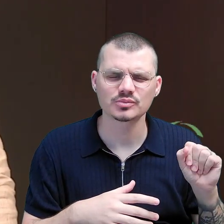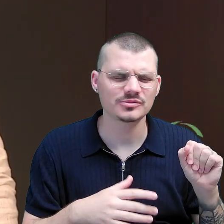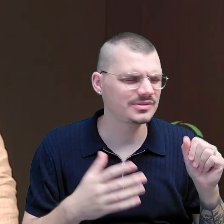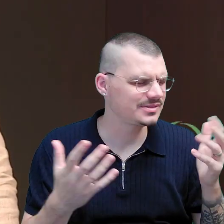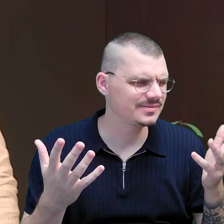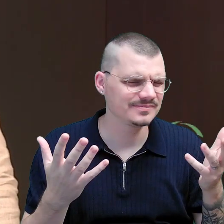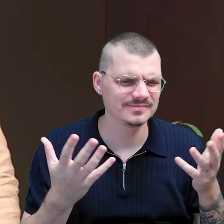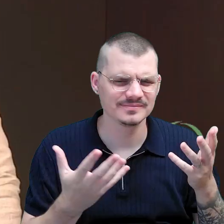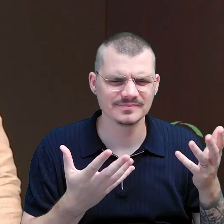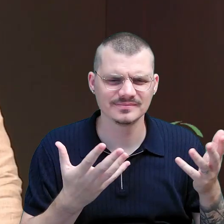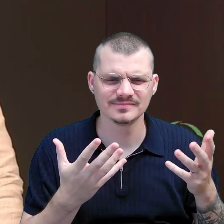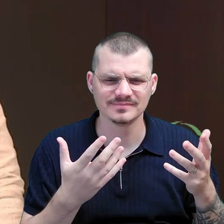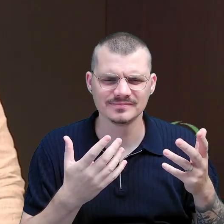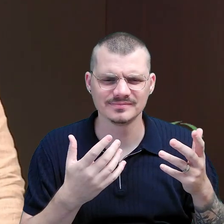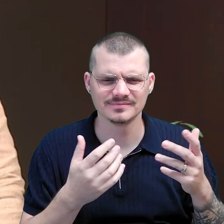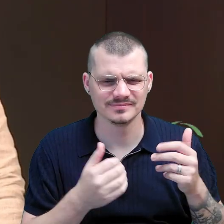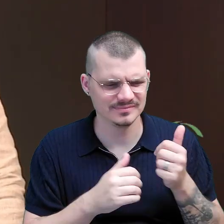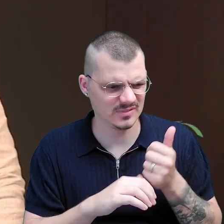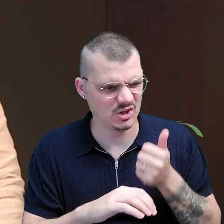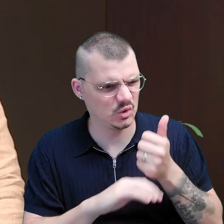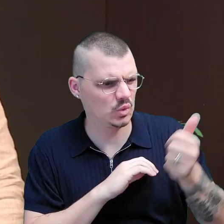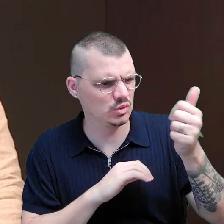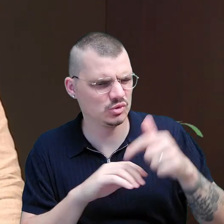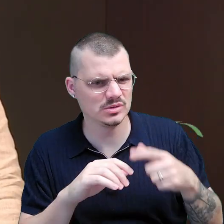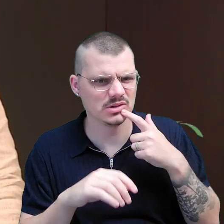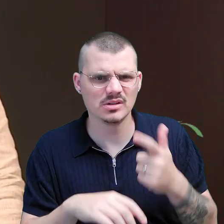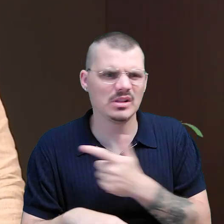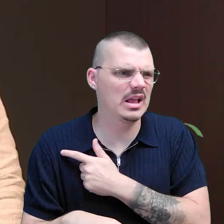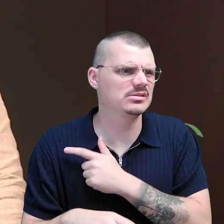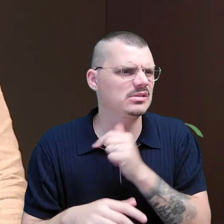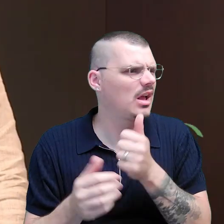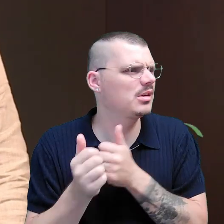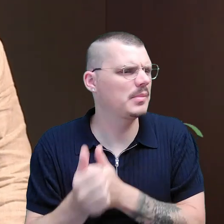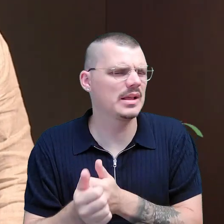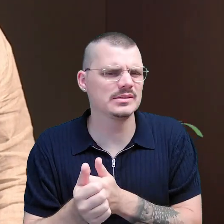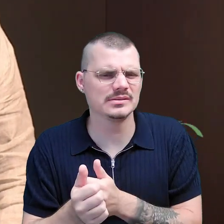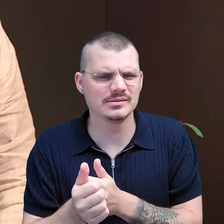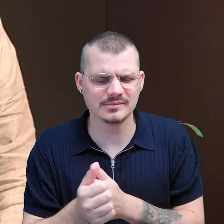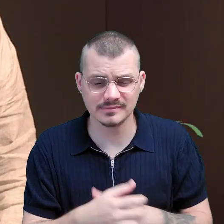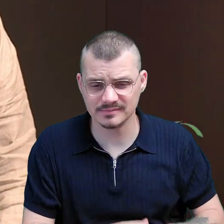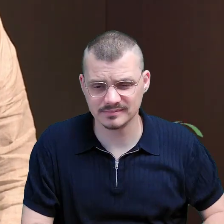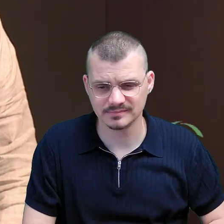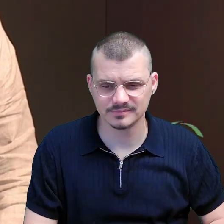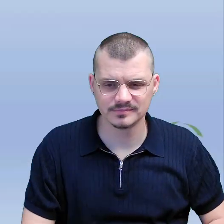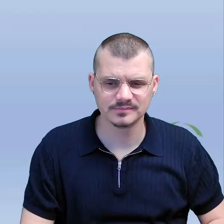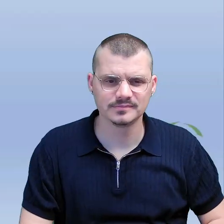a off-base accusation to start with.